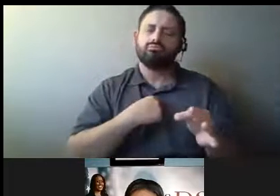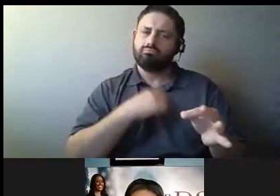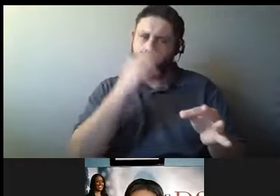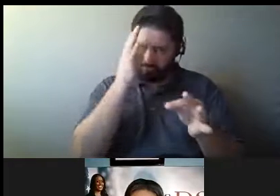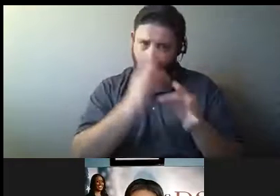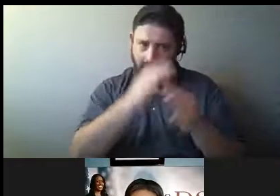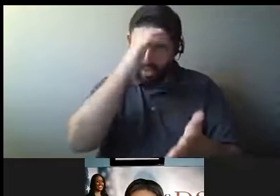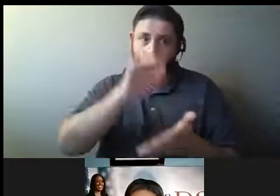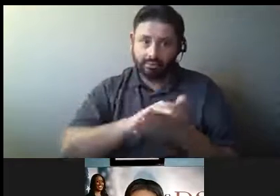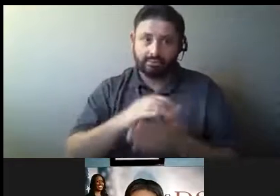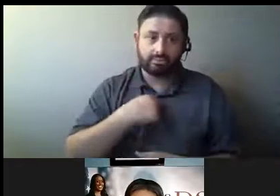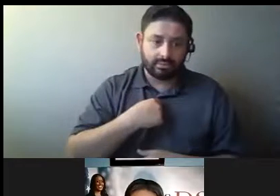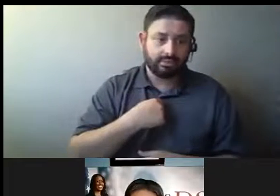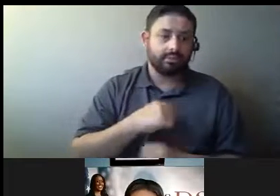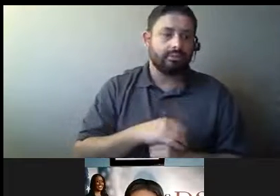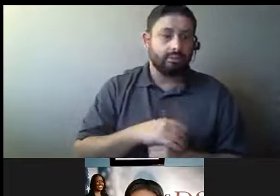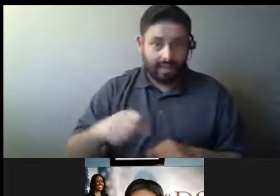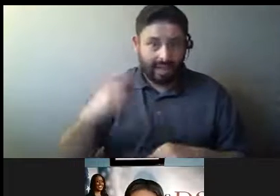hear me?